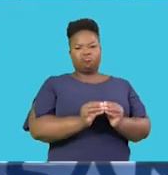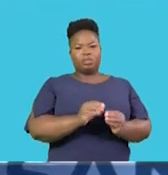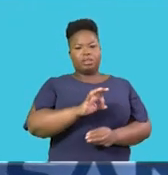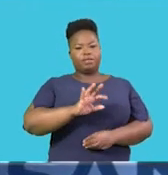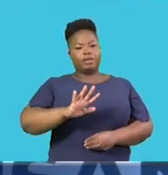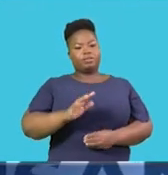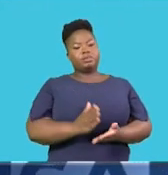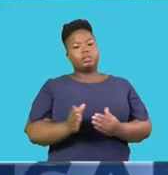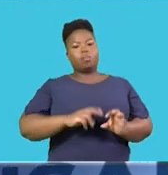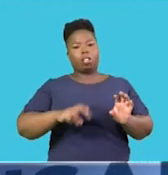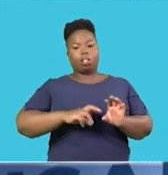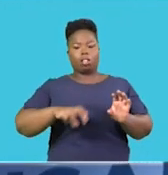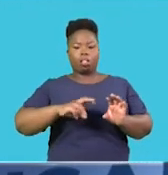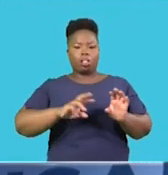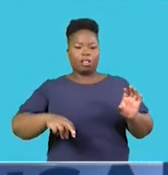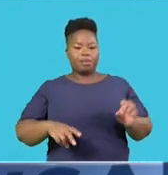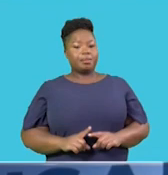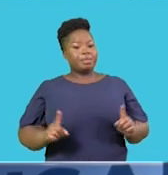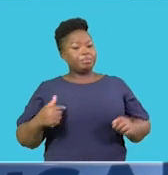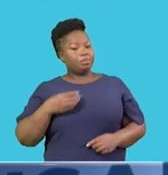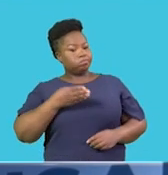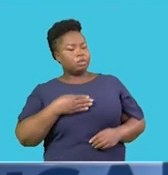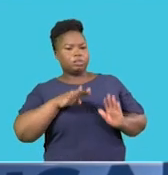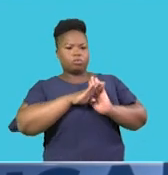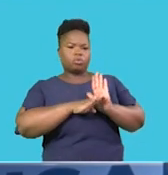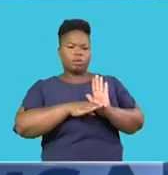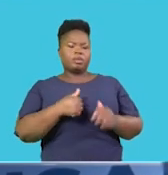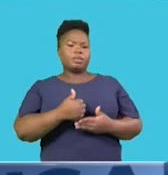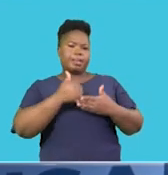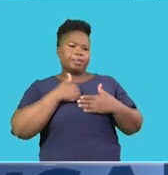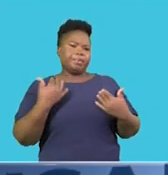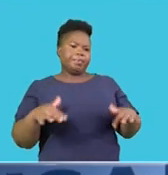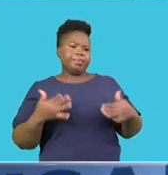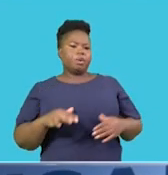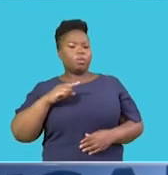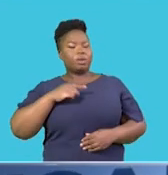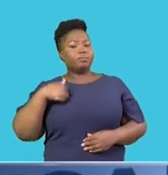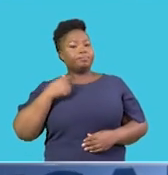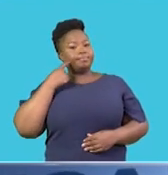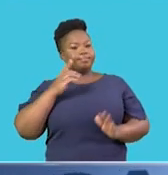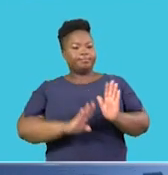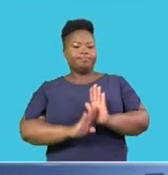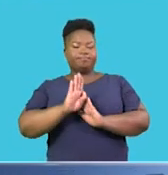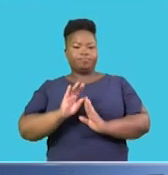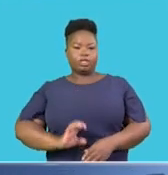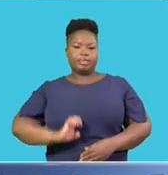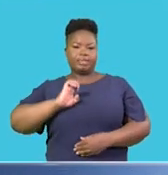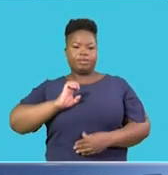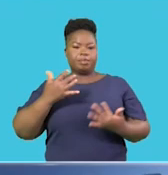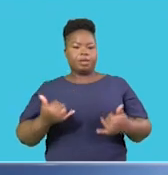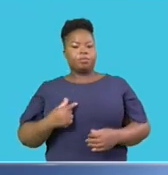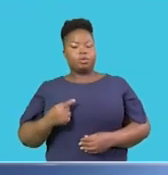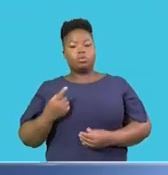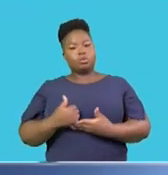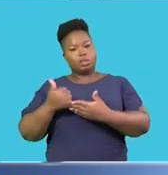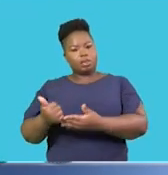they were quitting along the way, but being in this program being helped a lot because of kehono improve my self-esteem, kehono to shaba